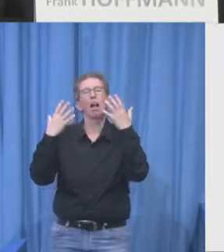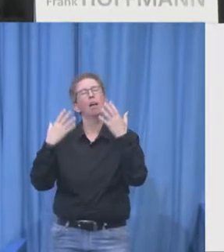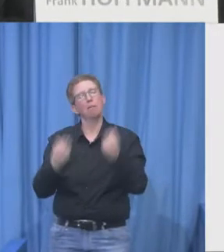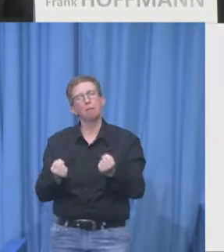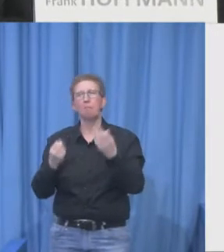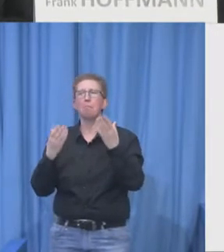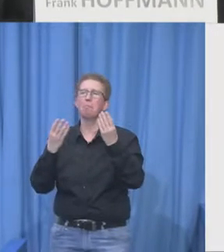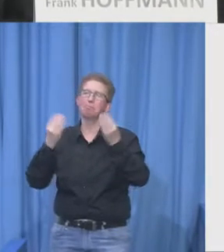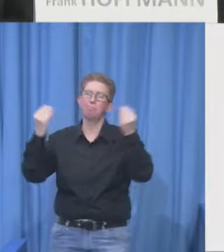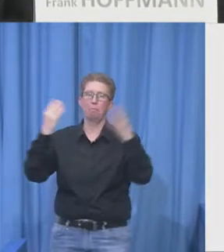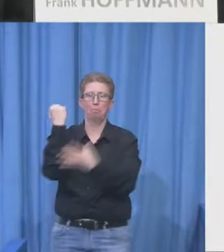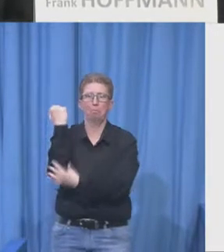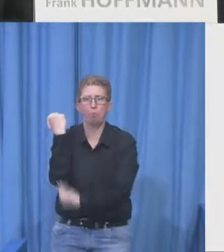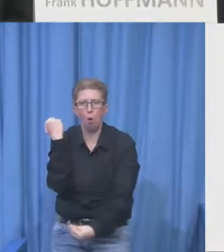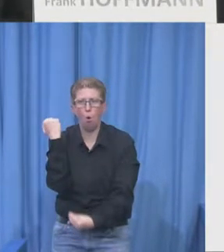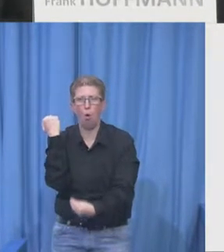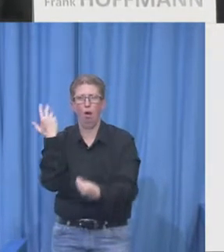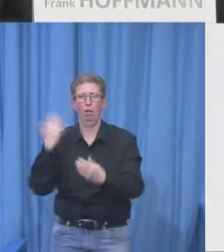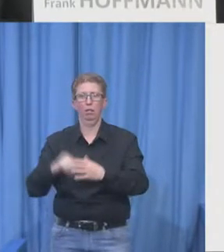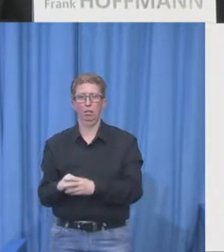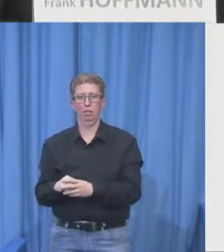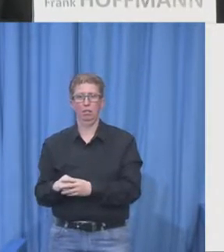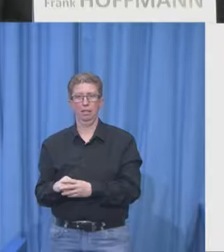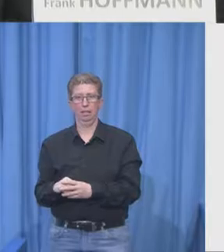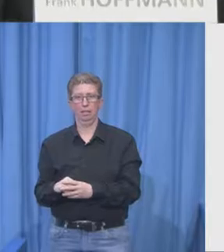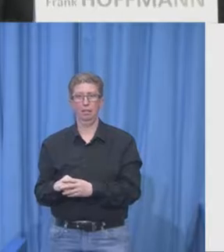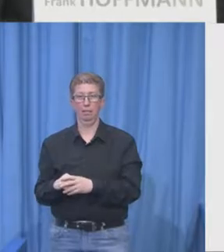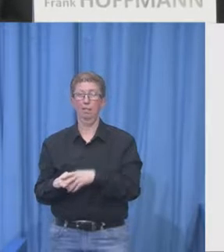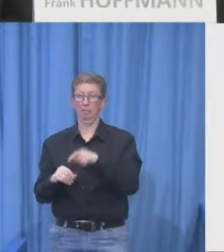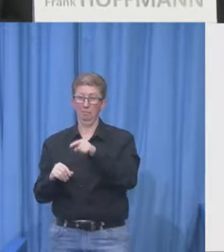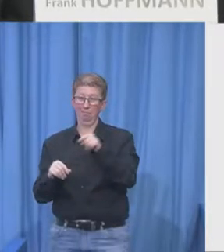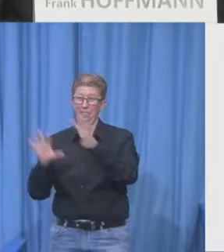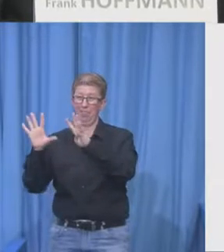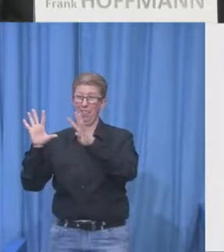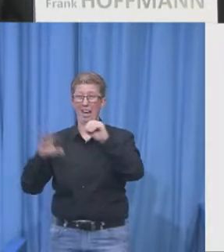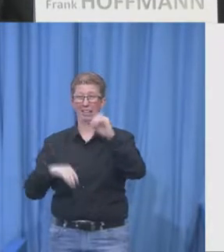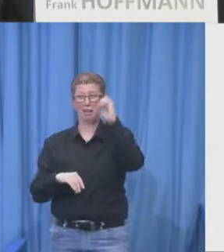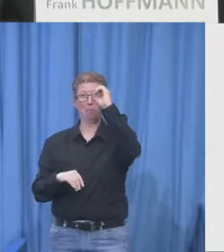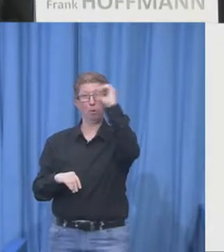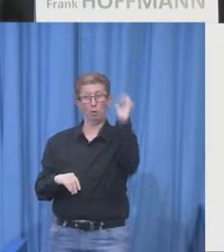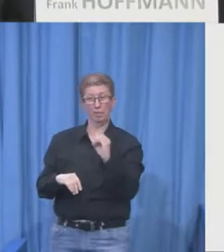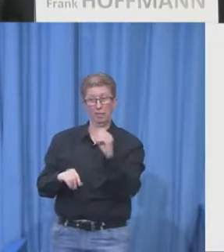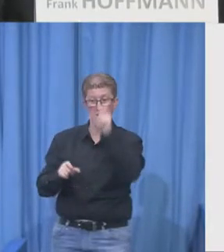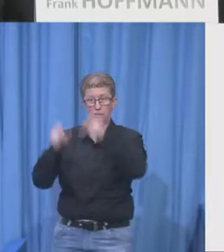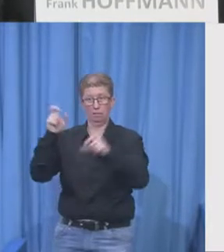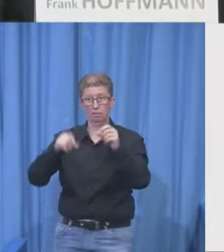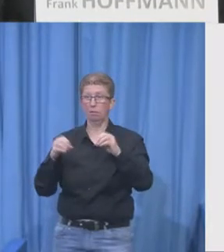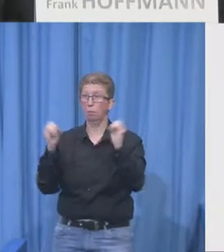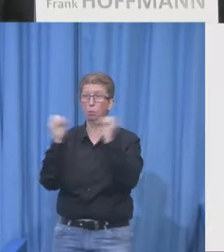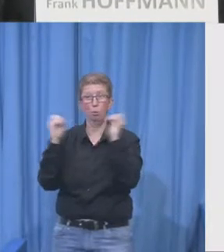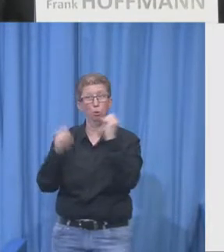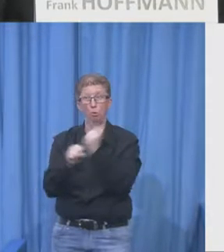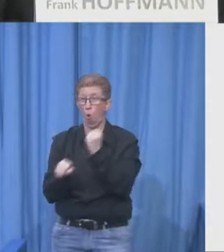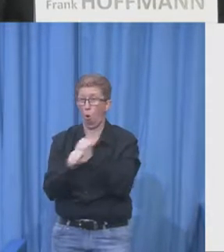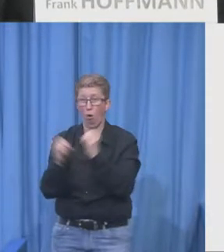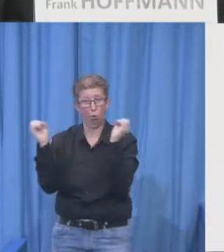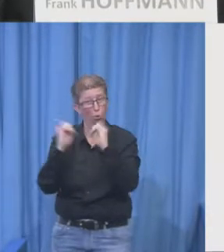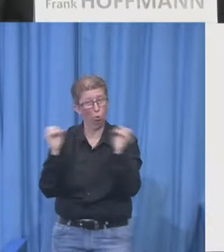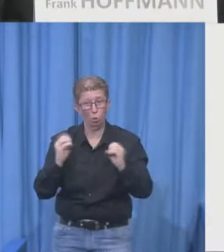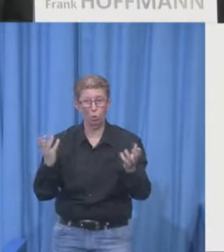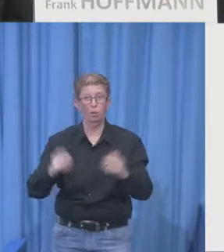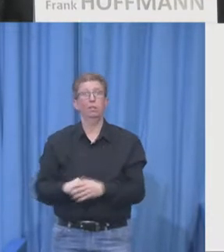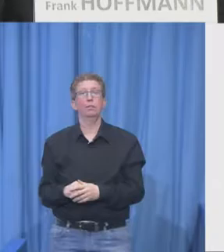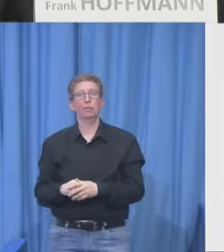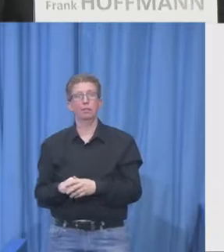90% of visually impaired women there are unemployed, and this is also a very meaningful aspect for